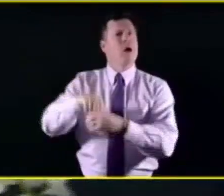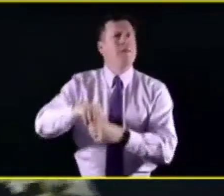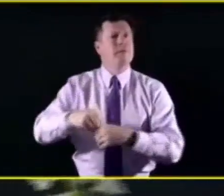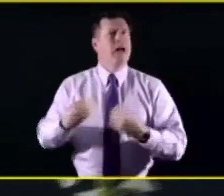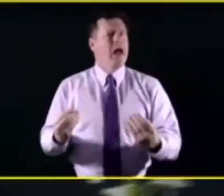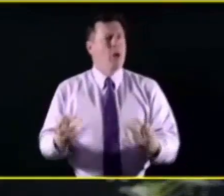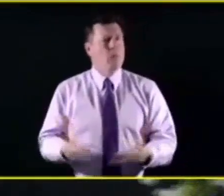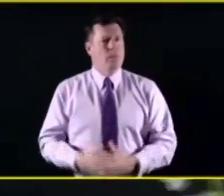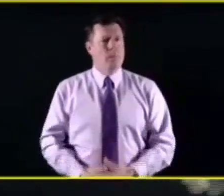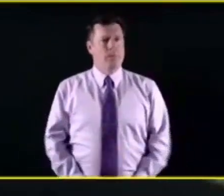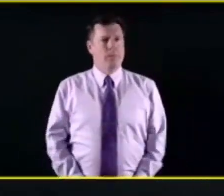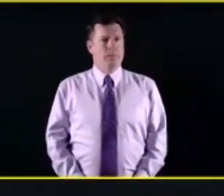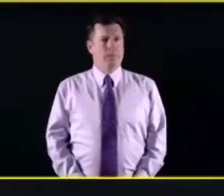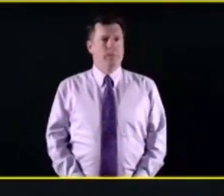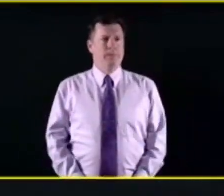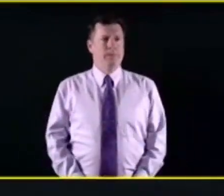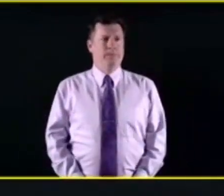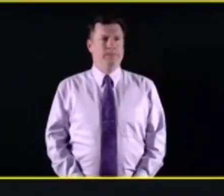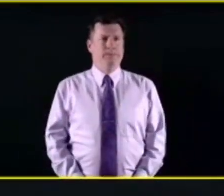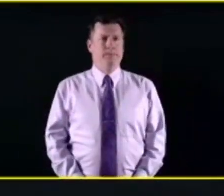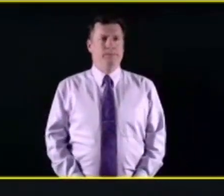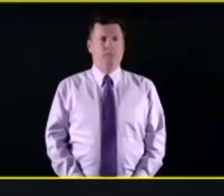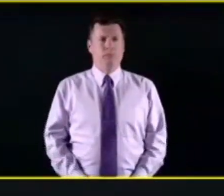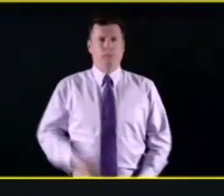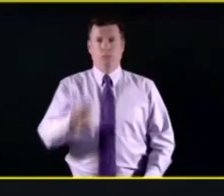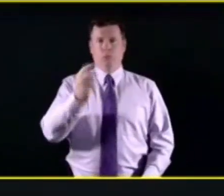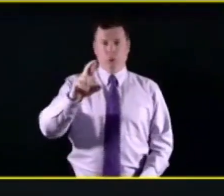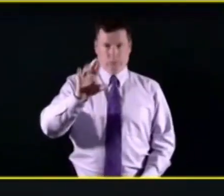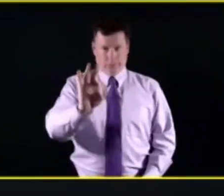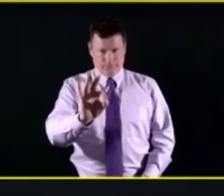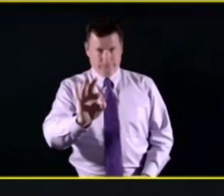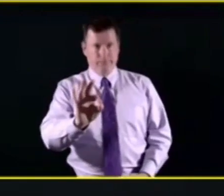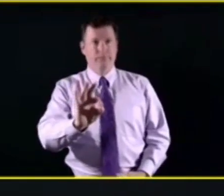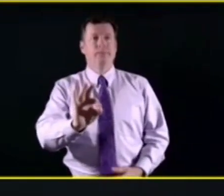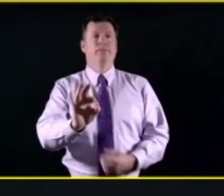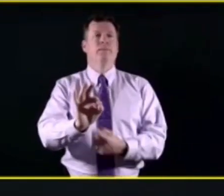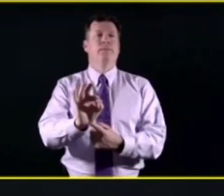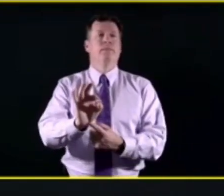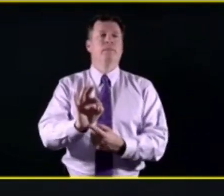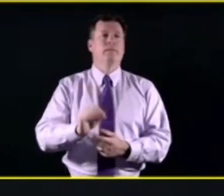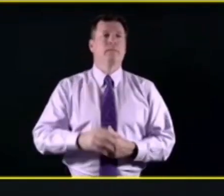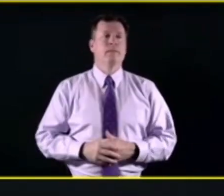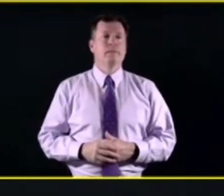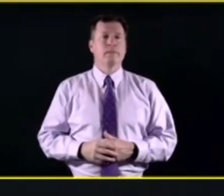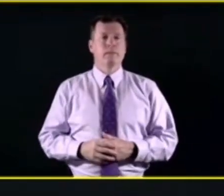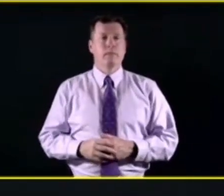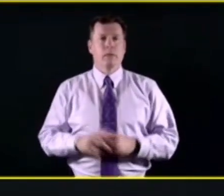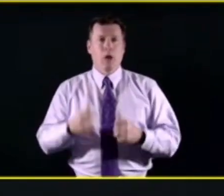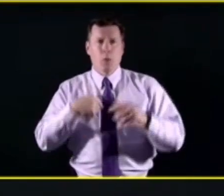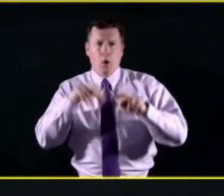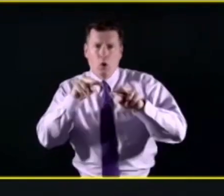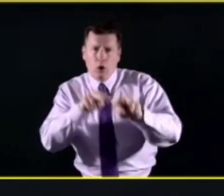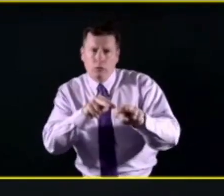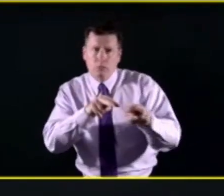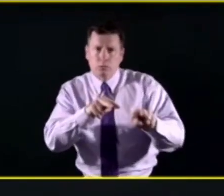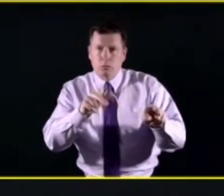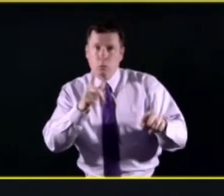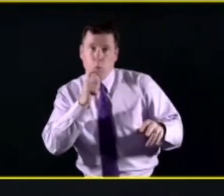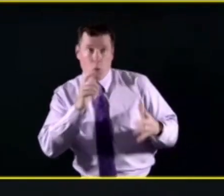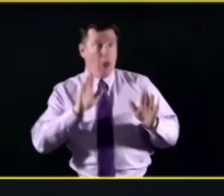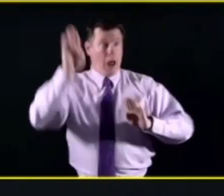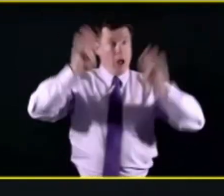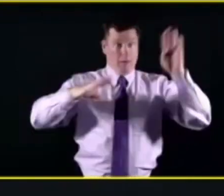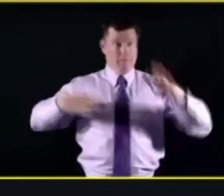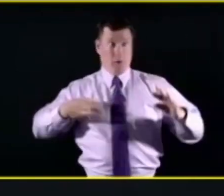our volunteer pool for race and ethnicity and making sure that we have a